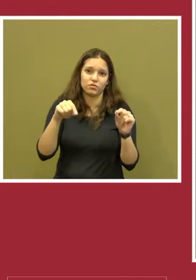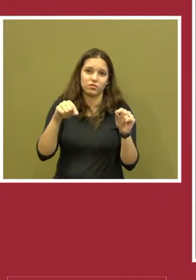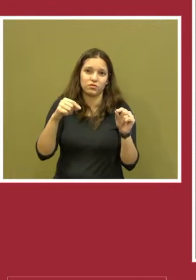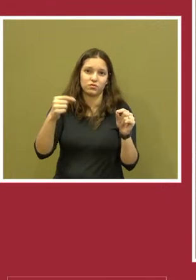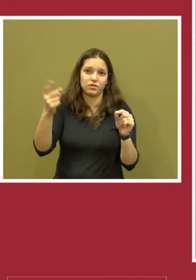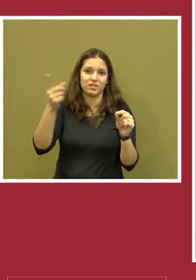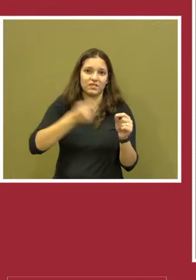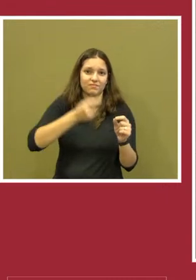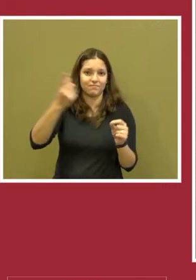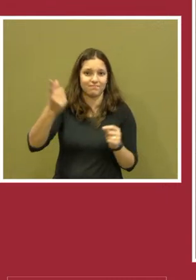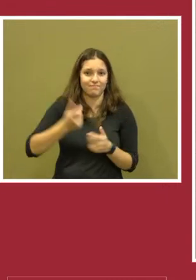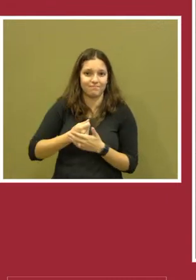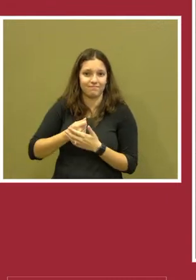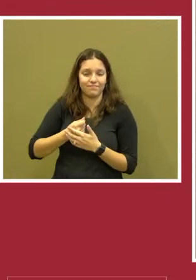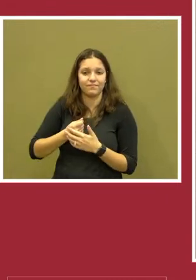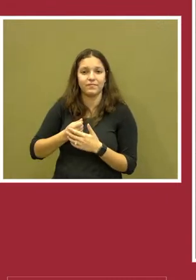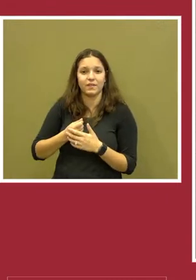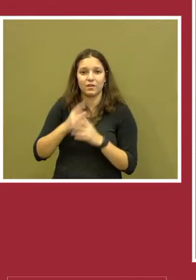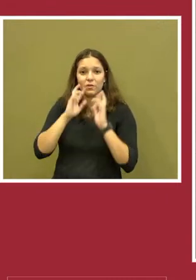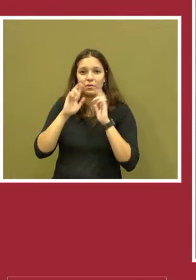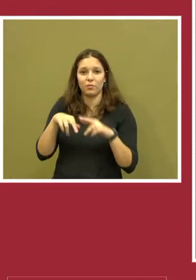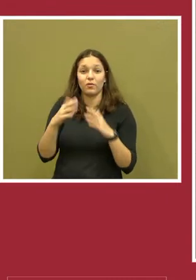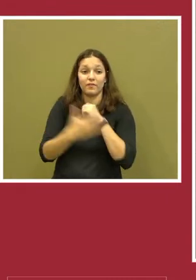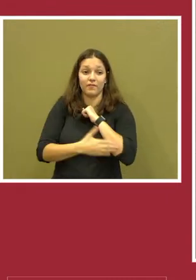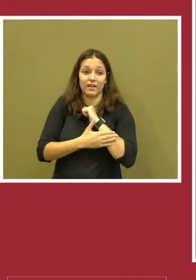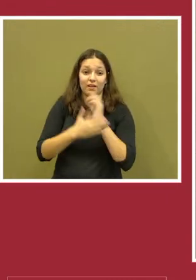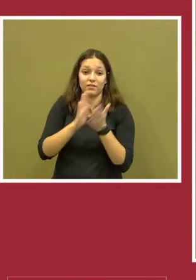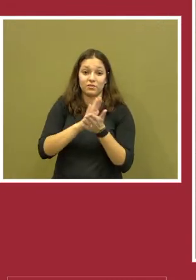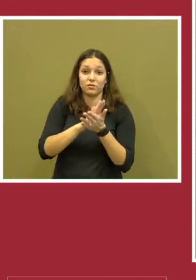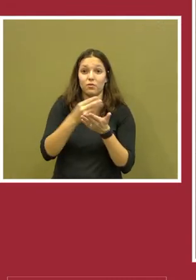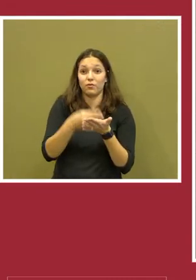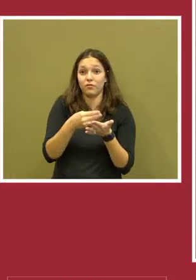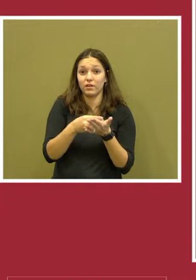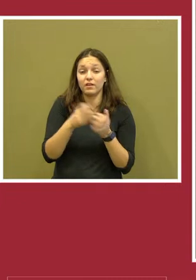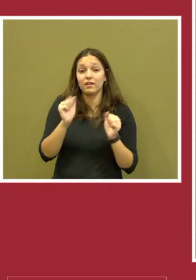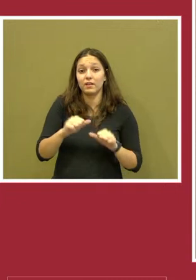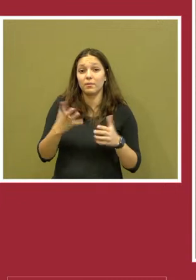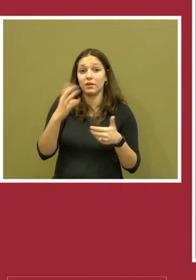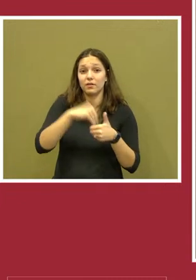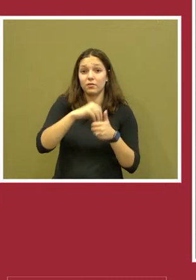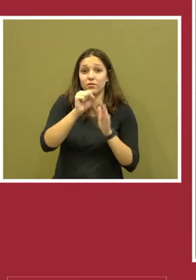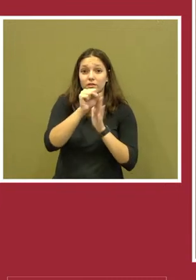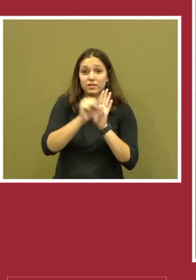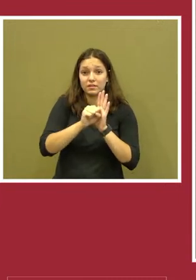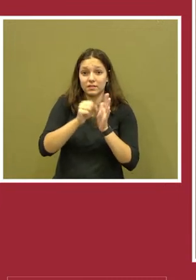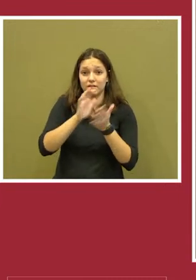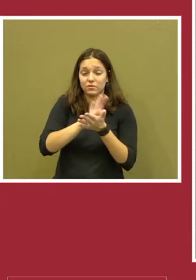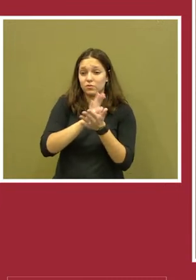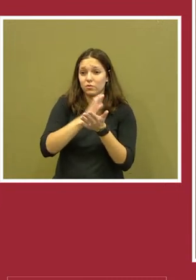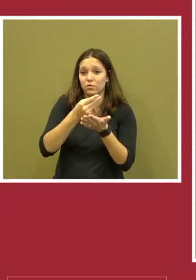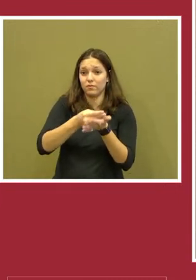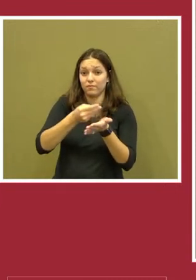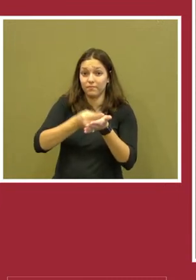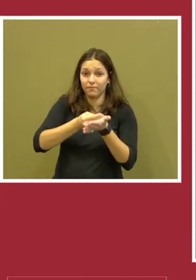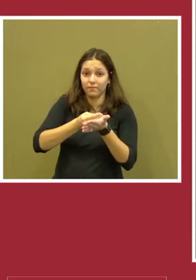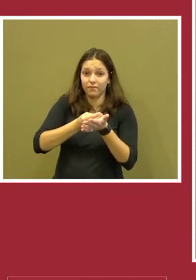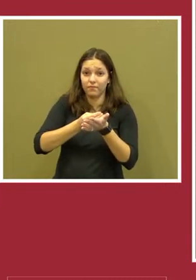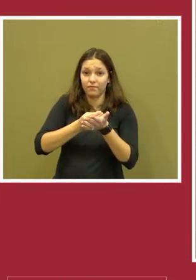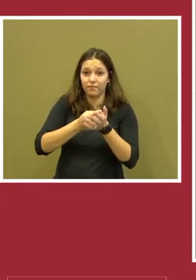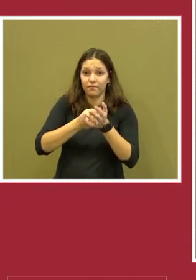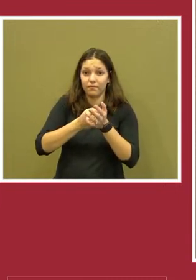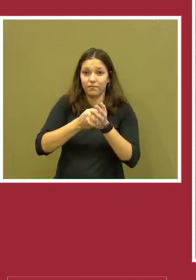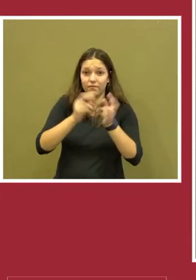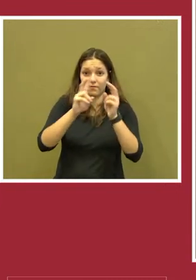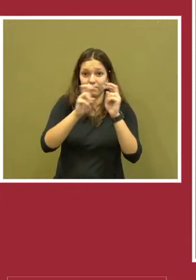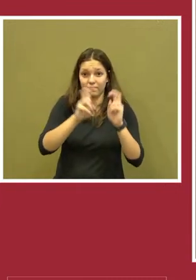have typically just been reported as county school fund revenues so that they could be included in our state school fund calculation. This last year, we get